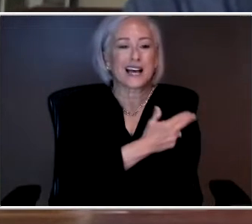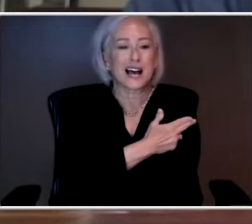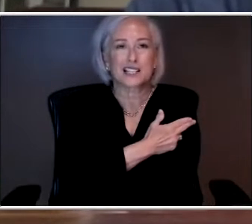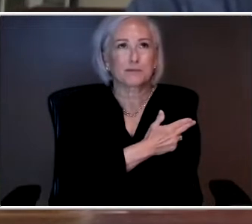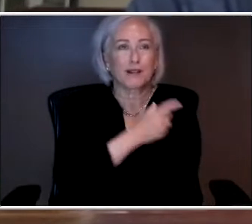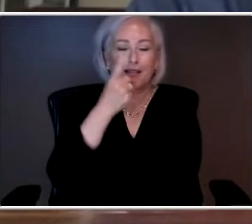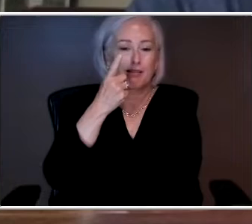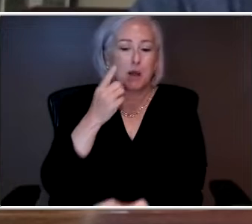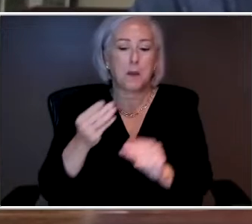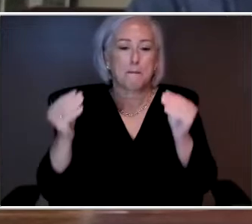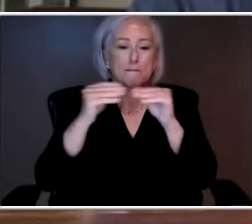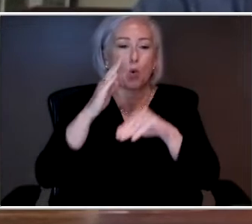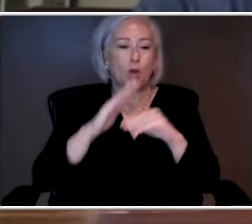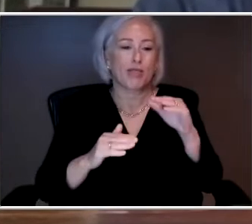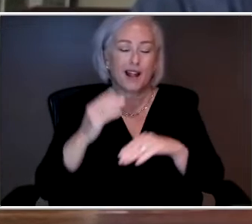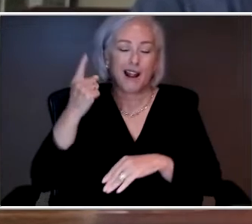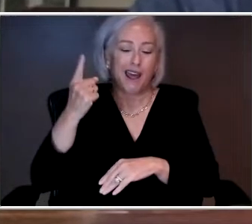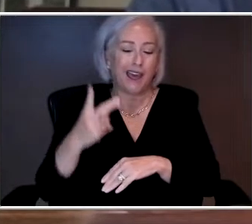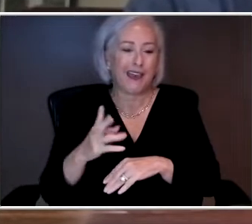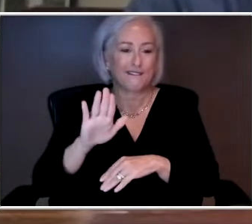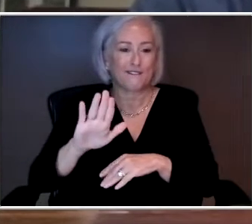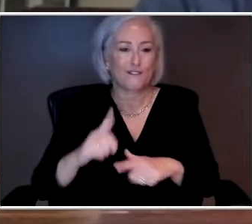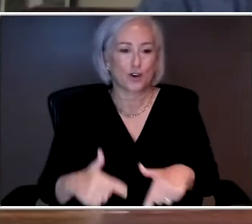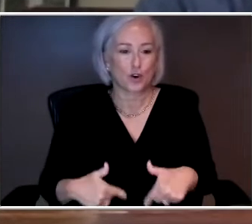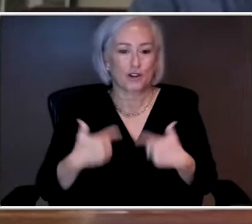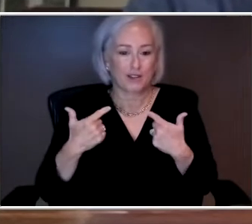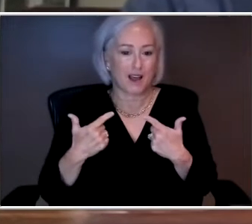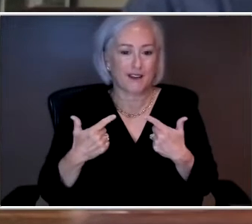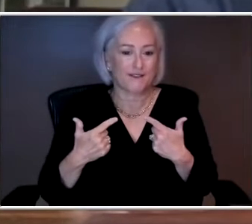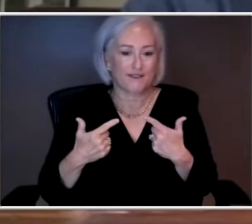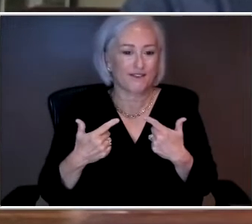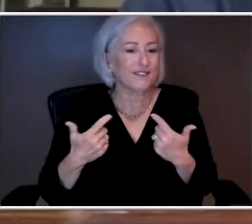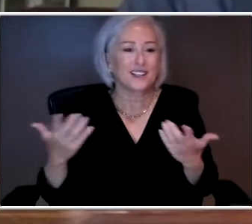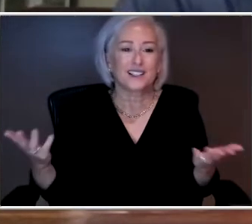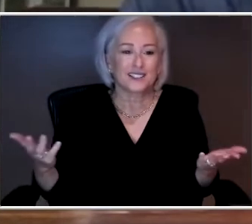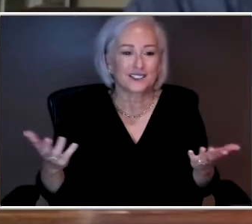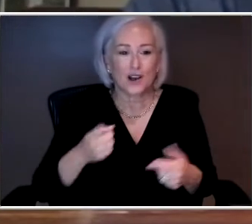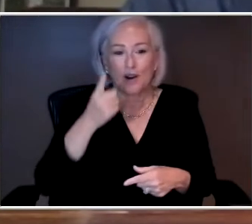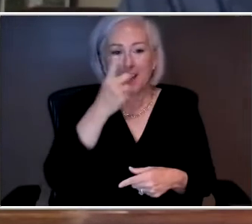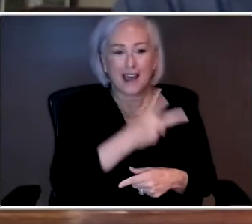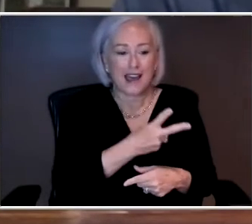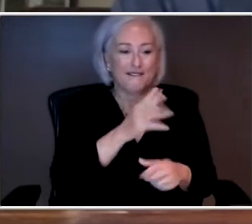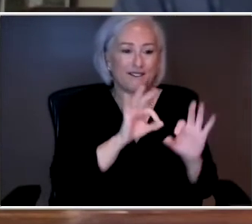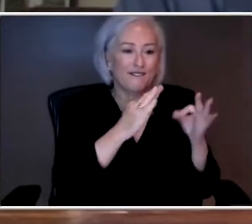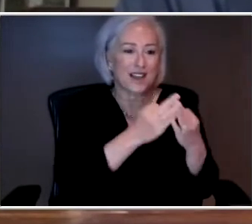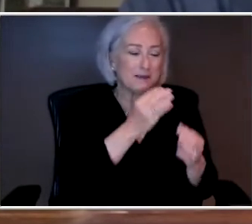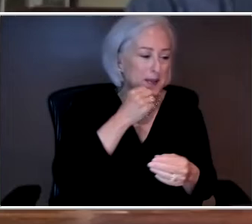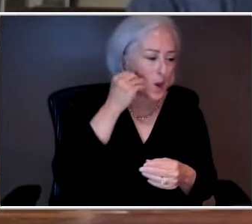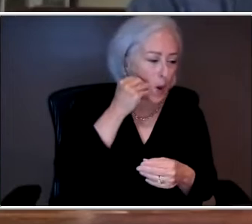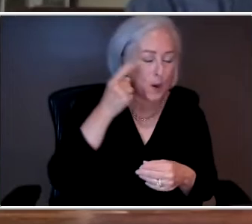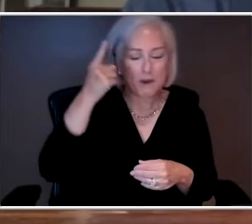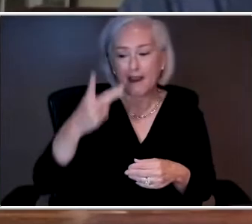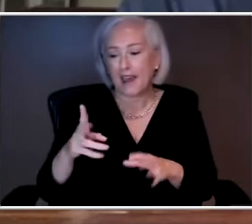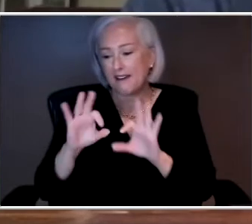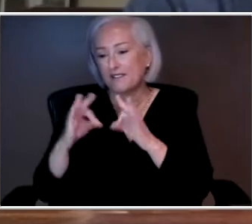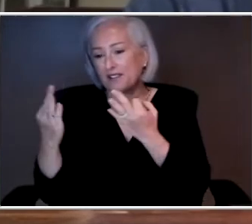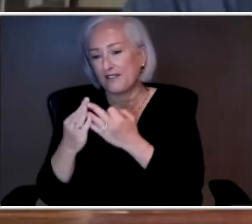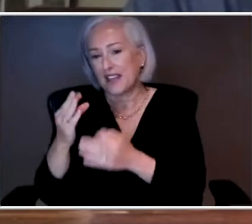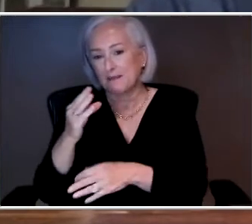so half your family's at home, half your family's in the hospital, and it's hard,